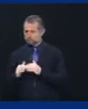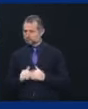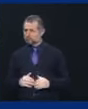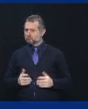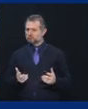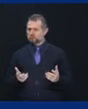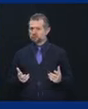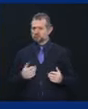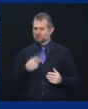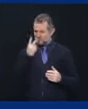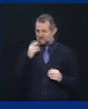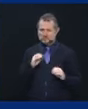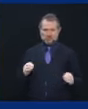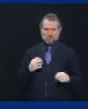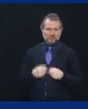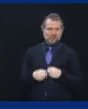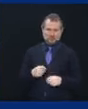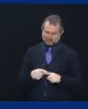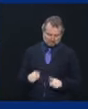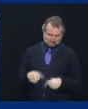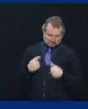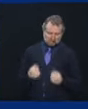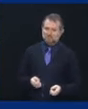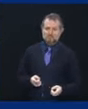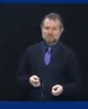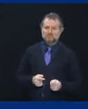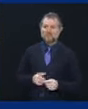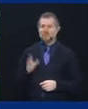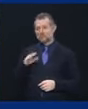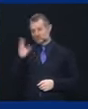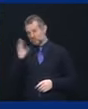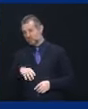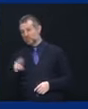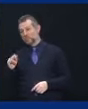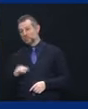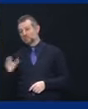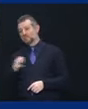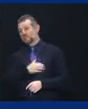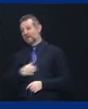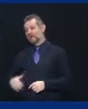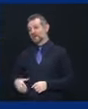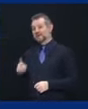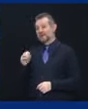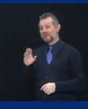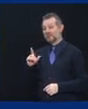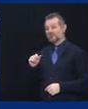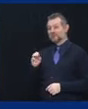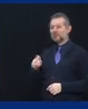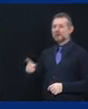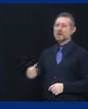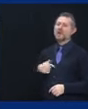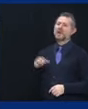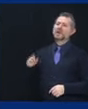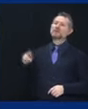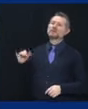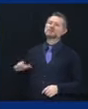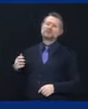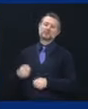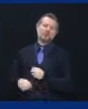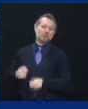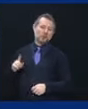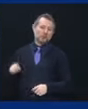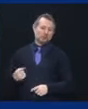at this point. I know that New York City, I believe Mayor de Blasio has said that the city sites are for city residents. And so I do know